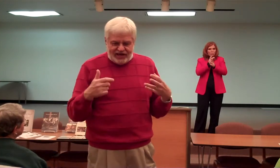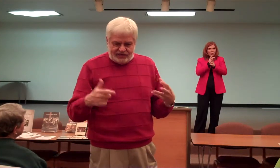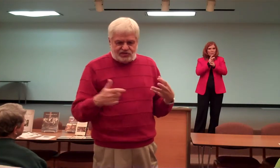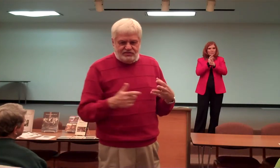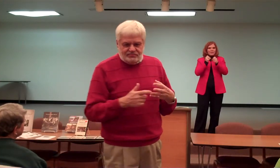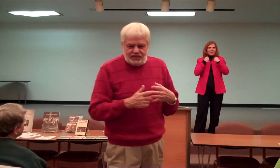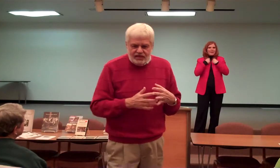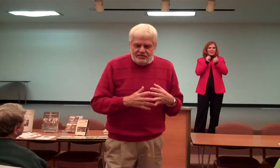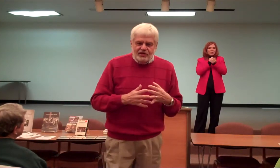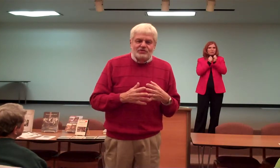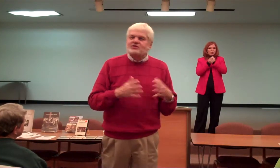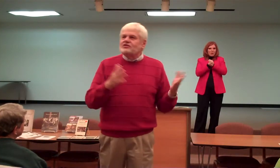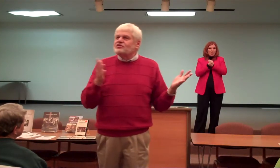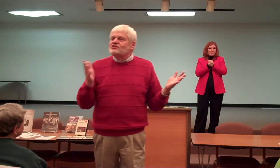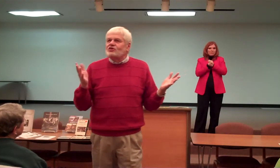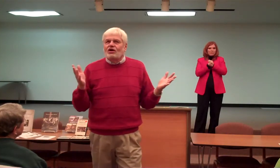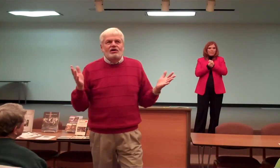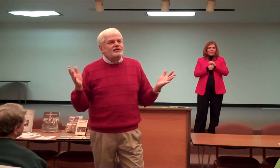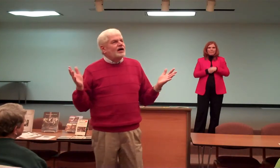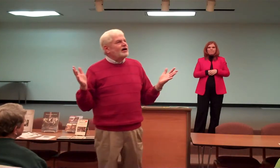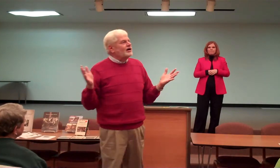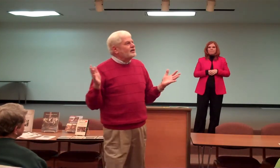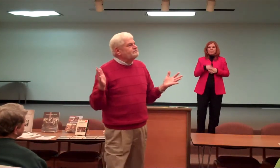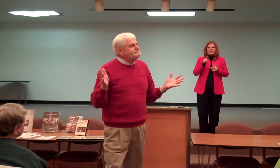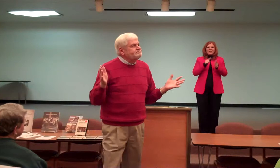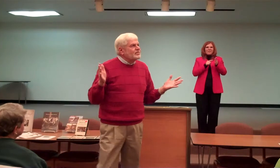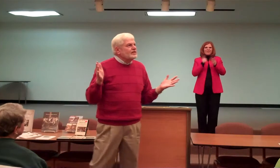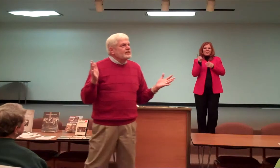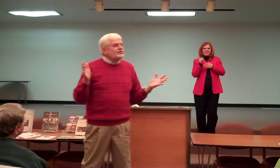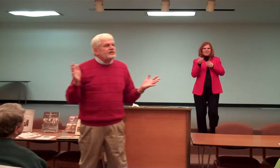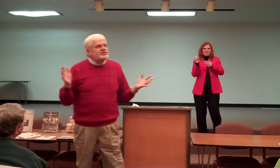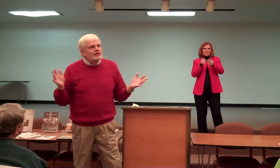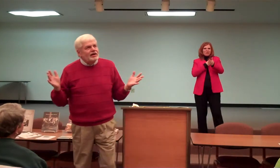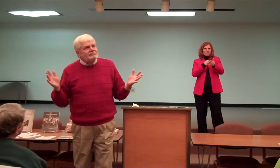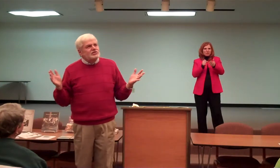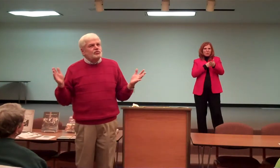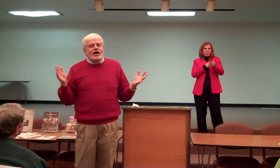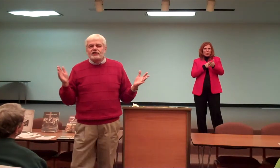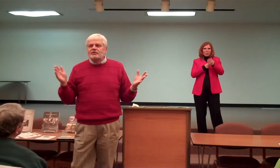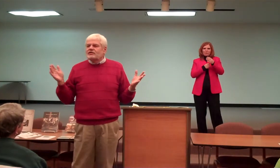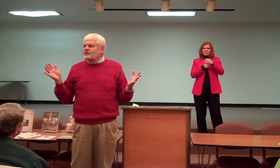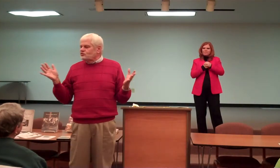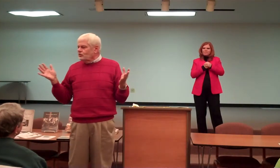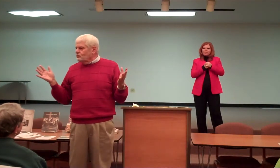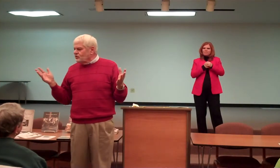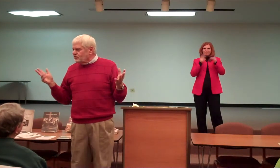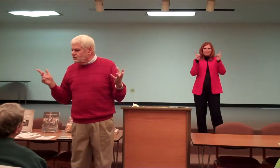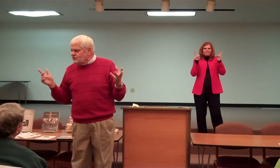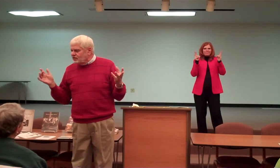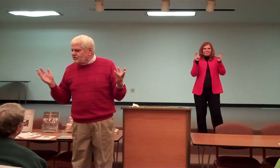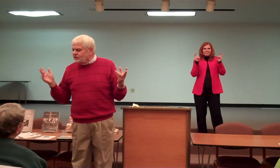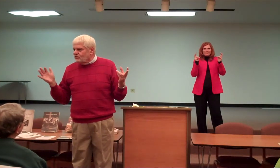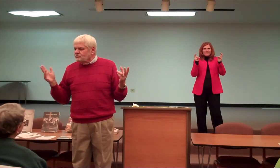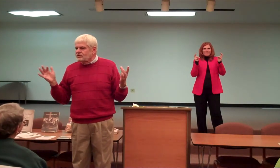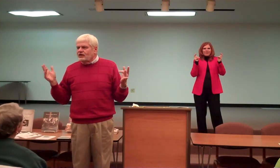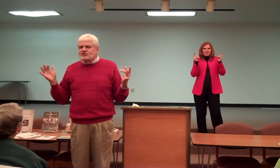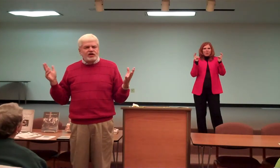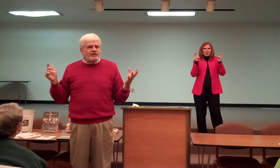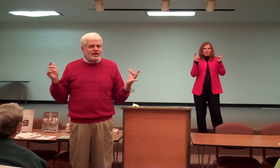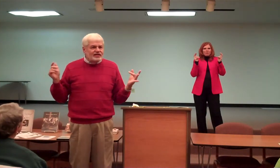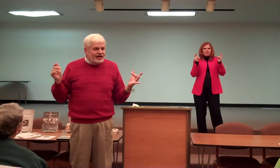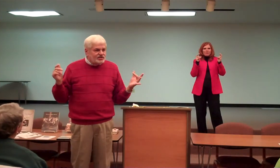has changed. There's a song, I think it's done by Mitch Ryder and the Detroit Wheels. It's